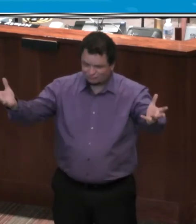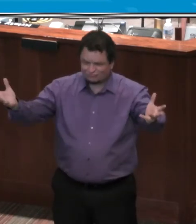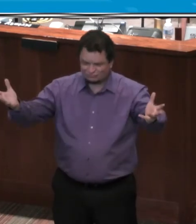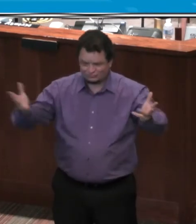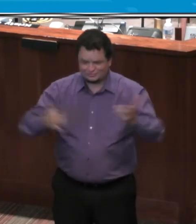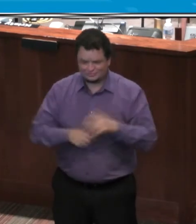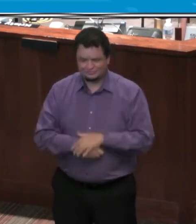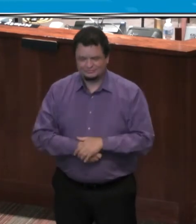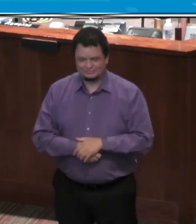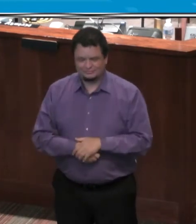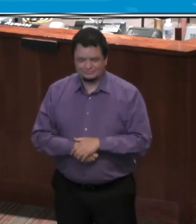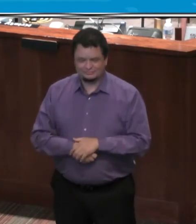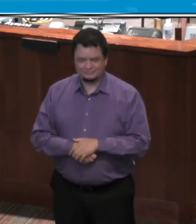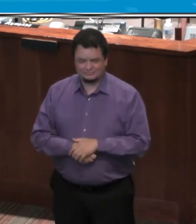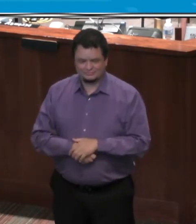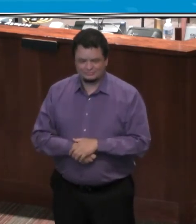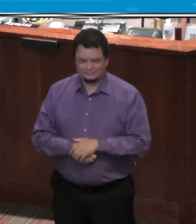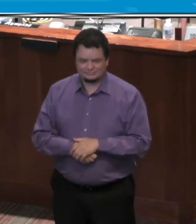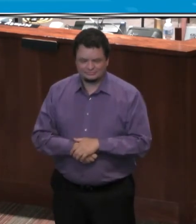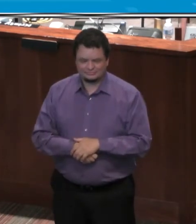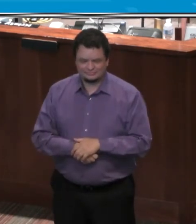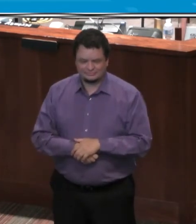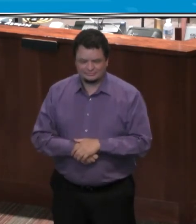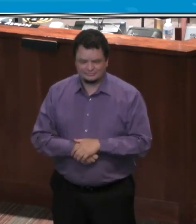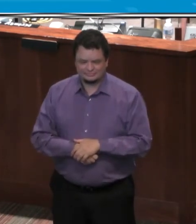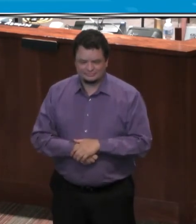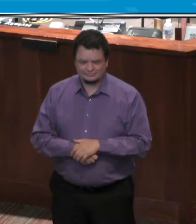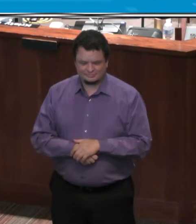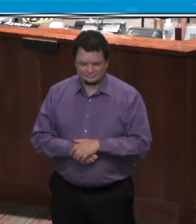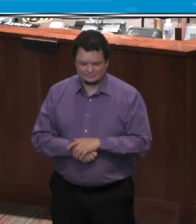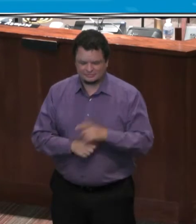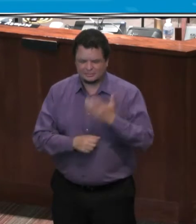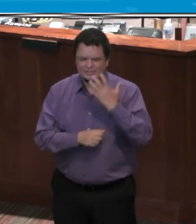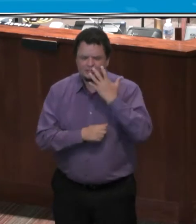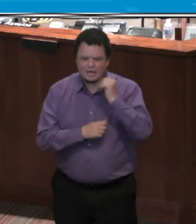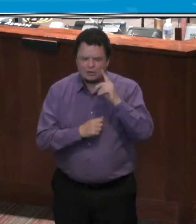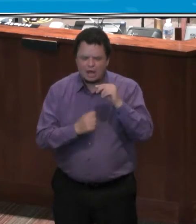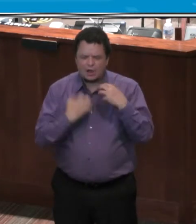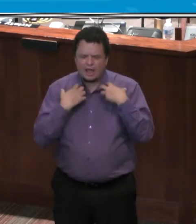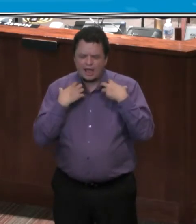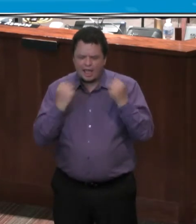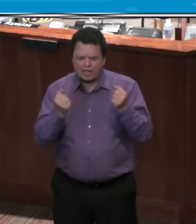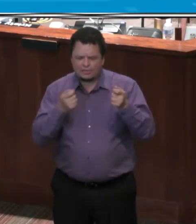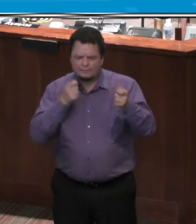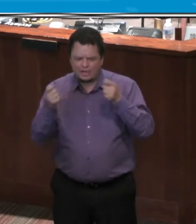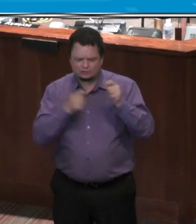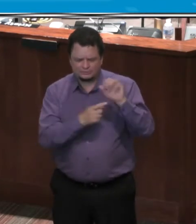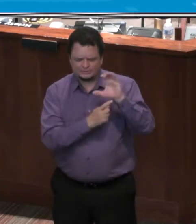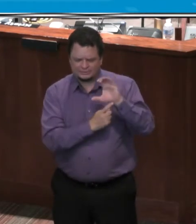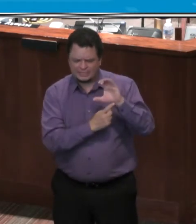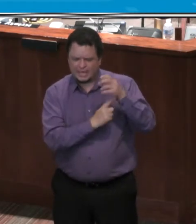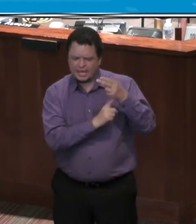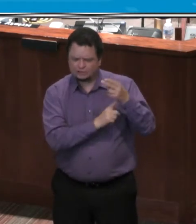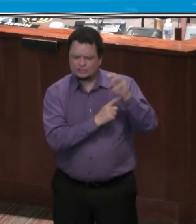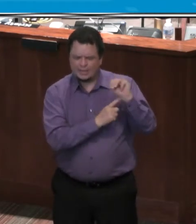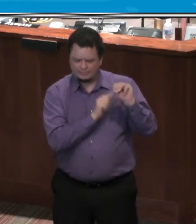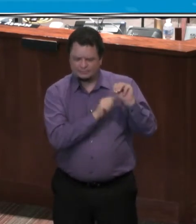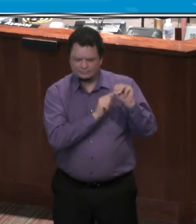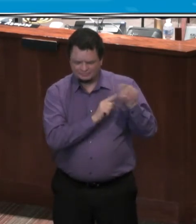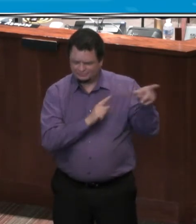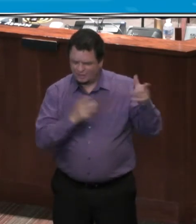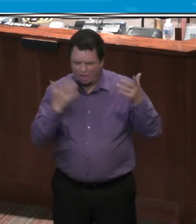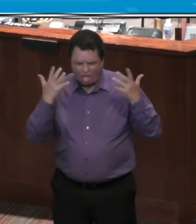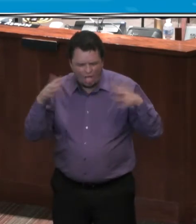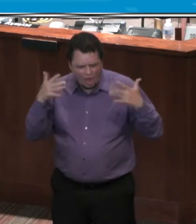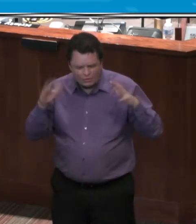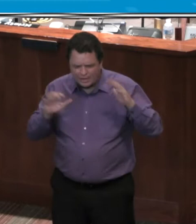Health Network, it used to be SCAP, and you might all be already aware that the state legislator passed a law that